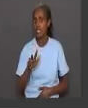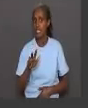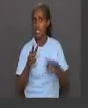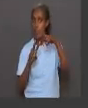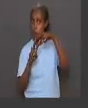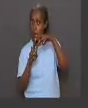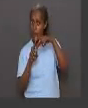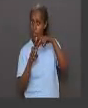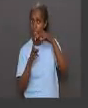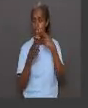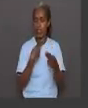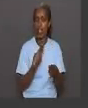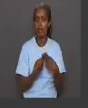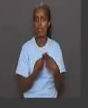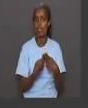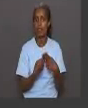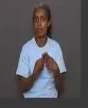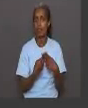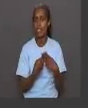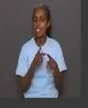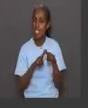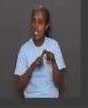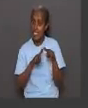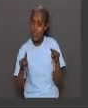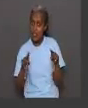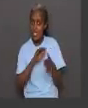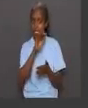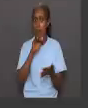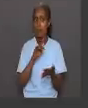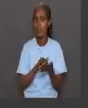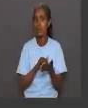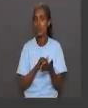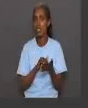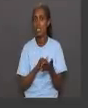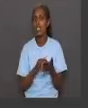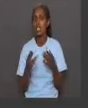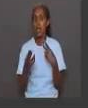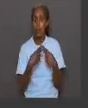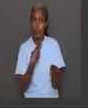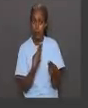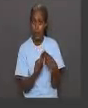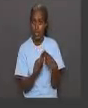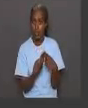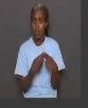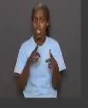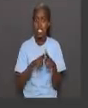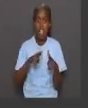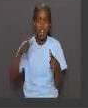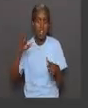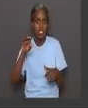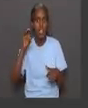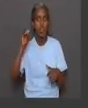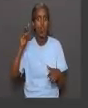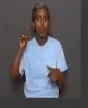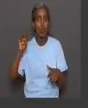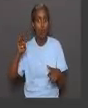1/3 pi times the difference between the product of the larger